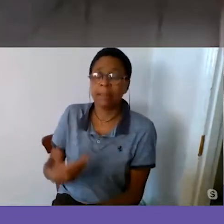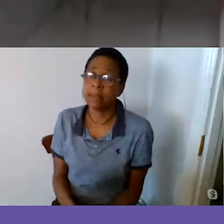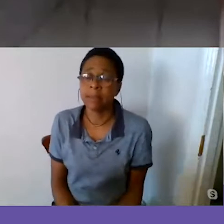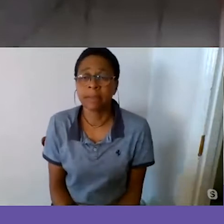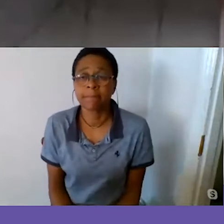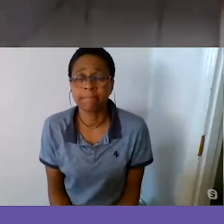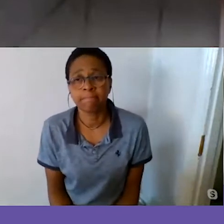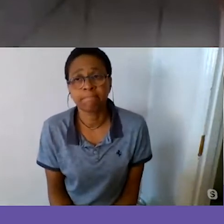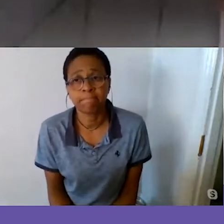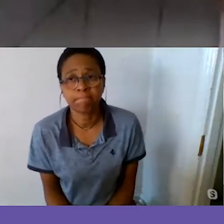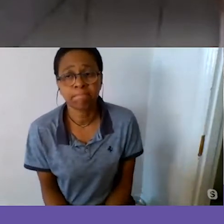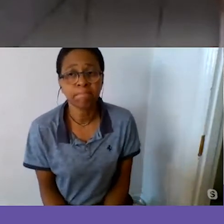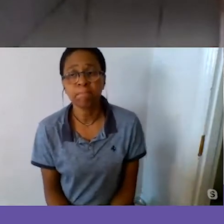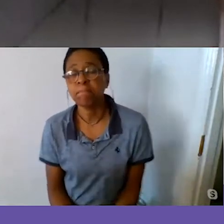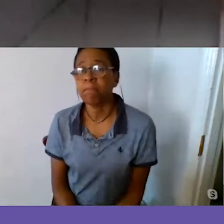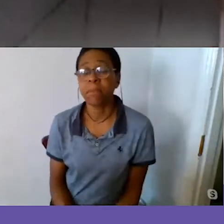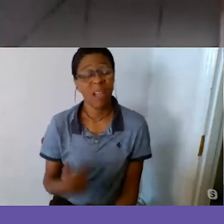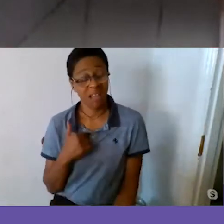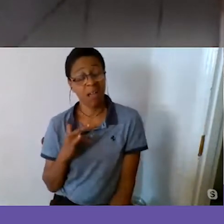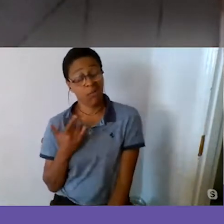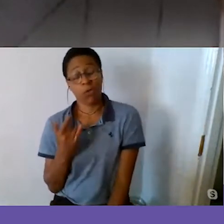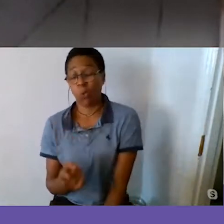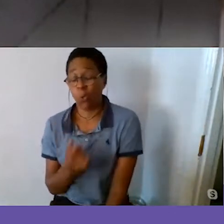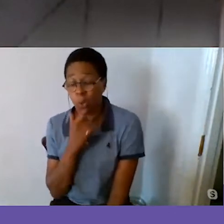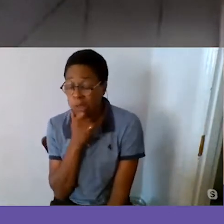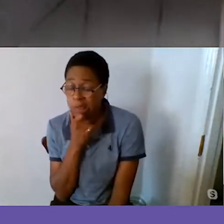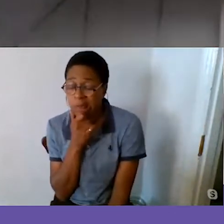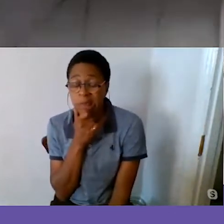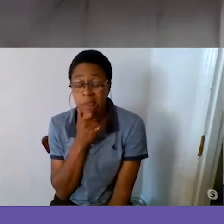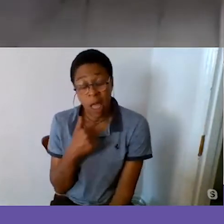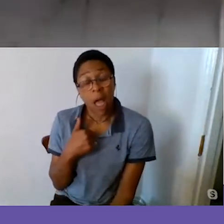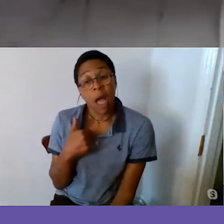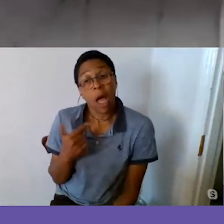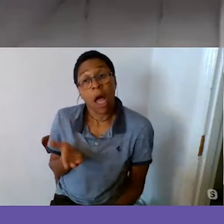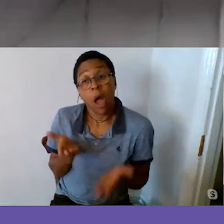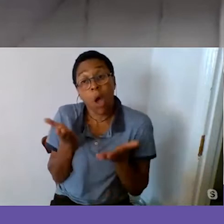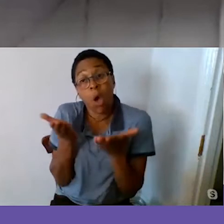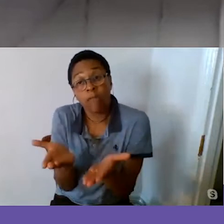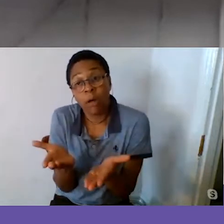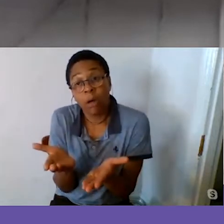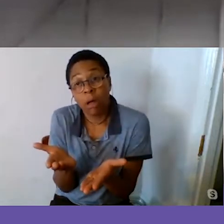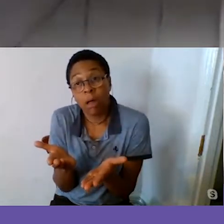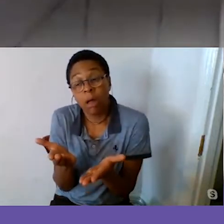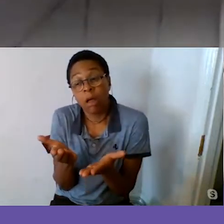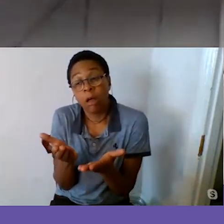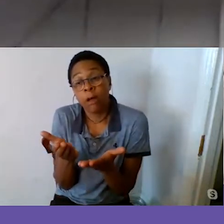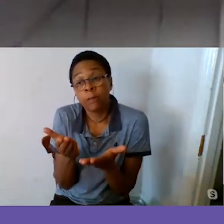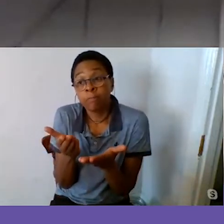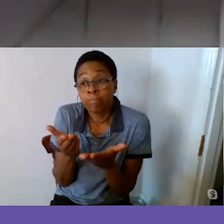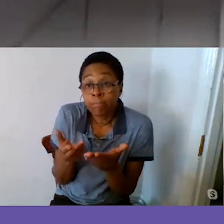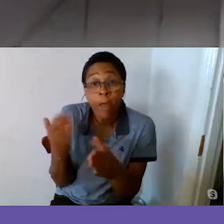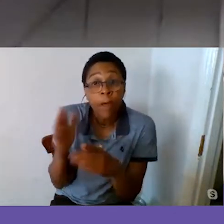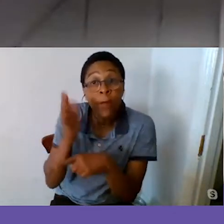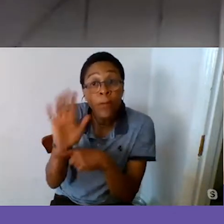And I think it's really important that like no matter I always offer like a flat fee for a filmmaker, no